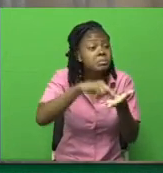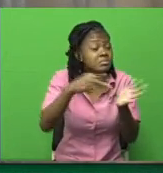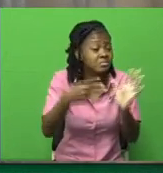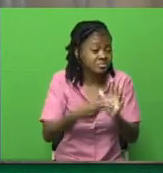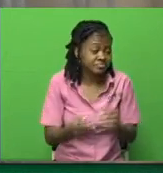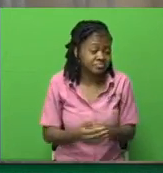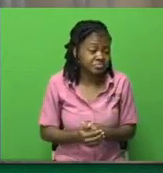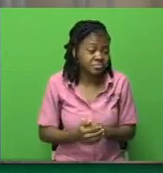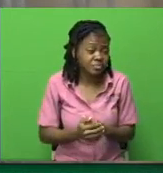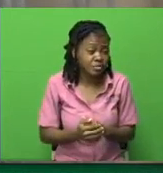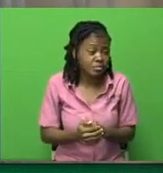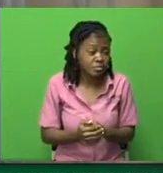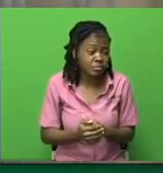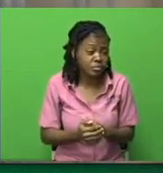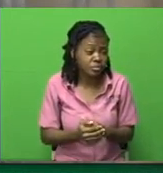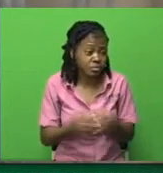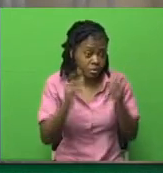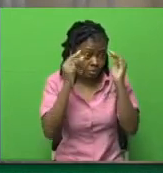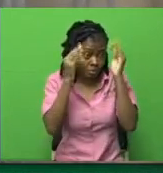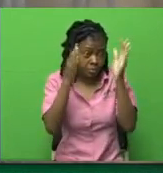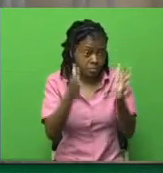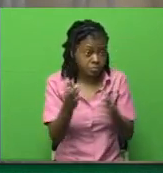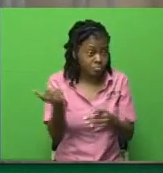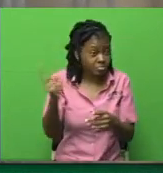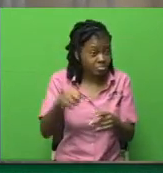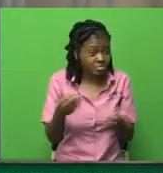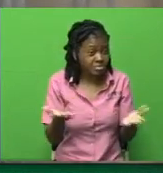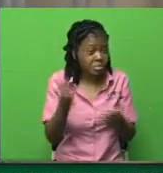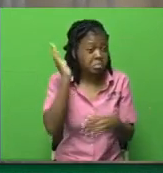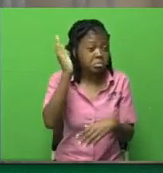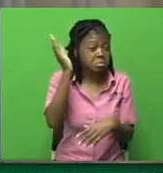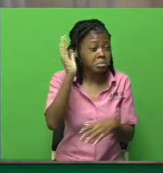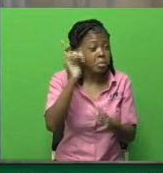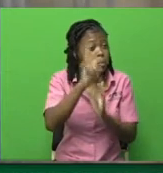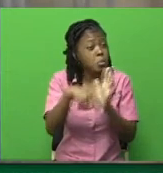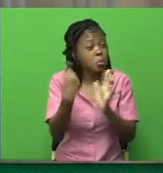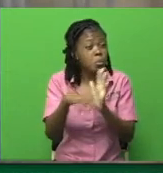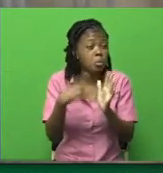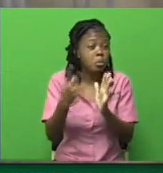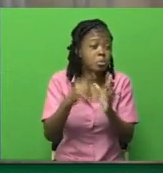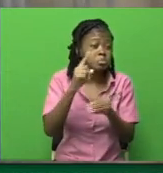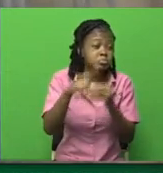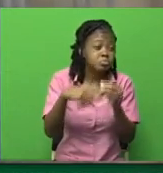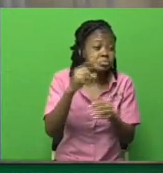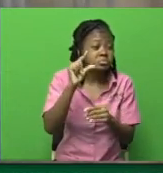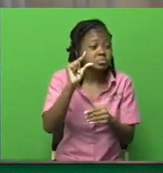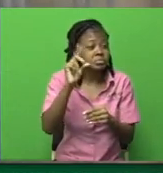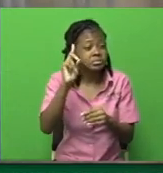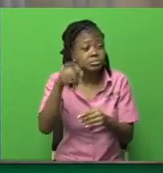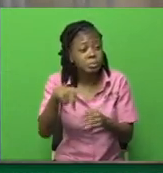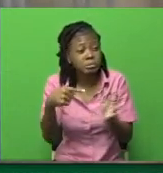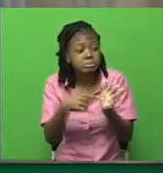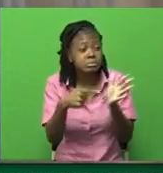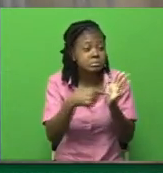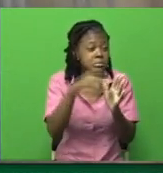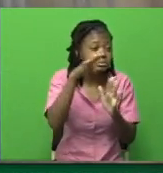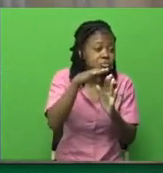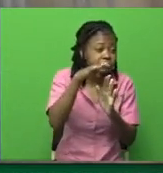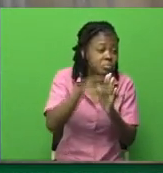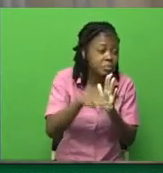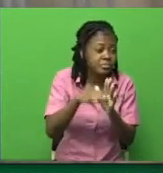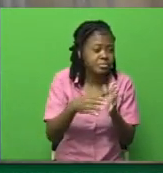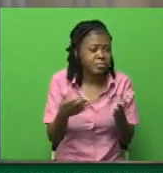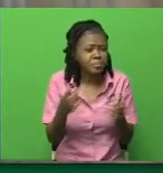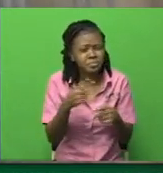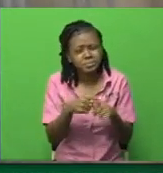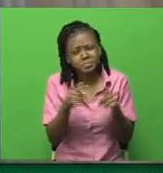frankly the minister could come here and talk all he wants about a debt to GDP ratio dropping the fact is that the public